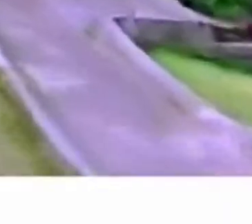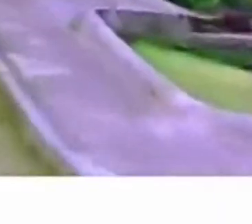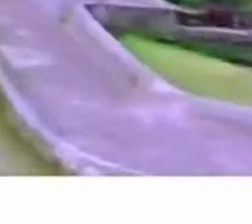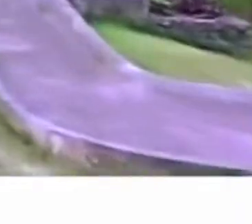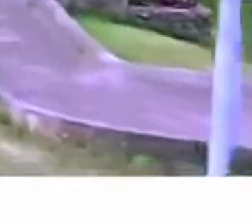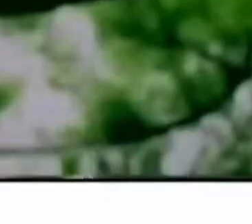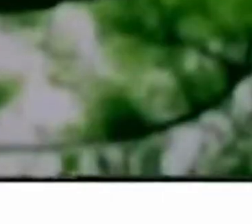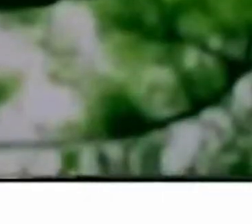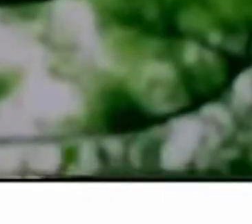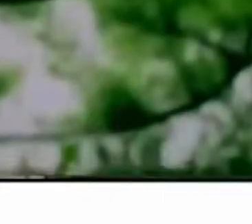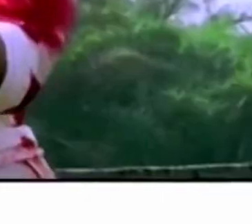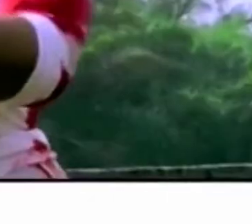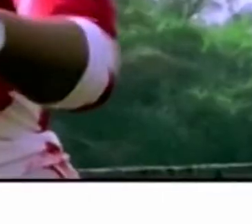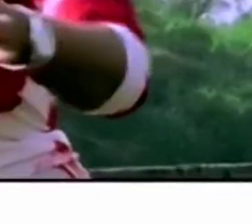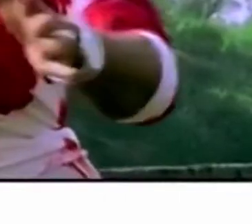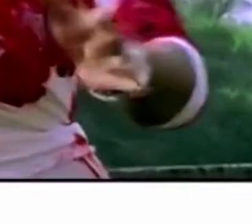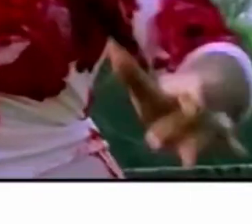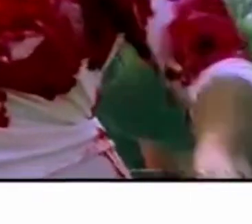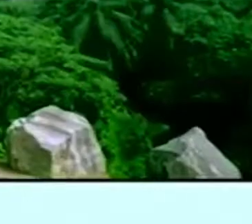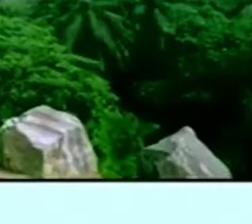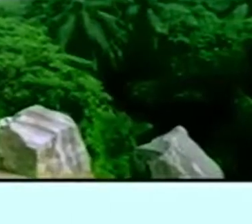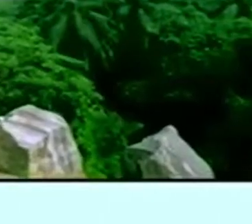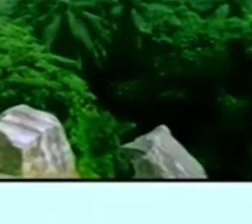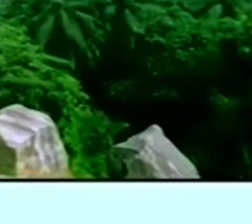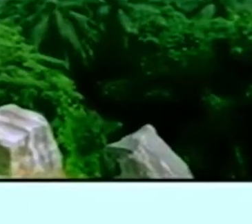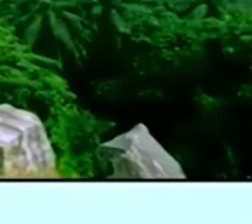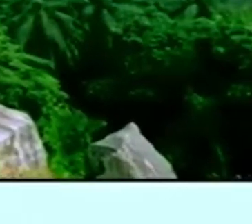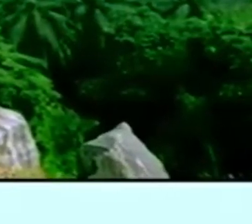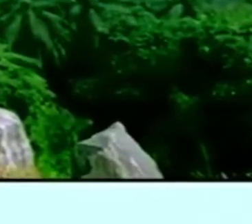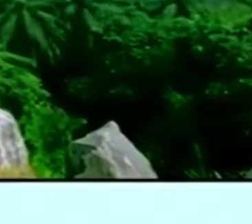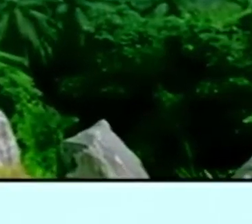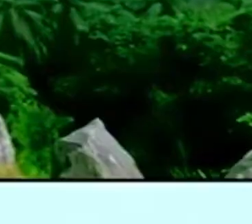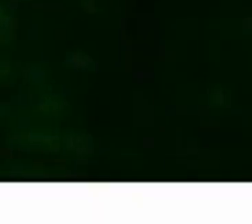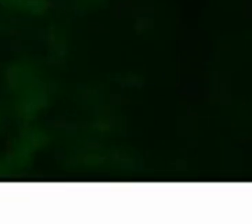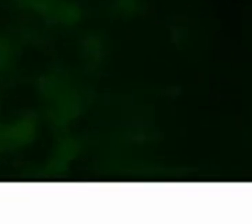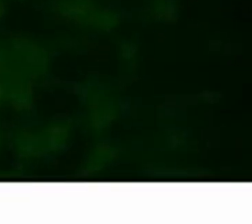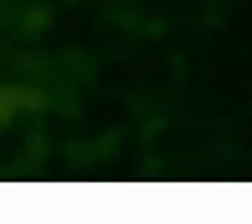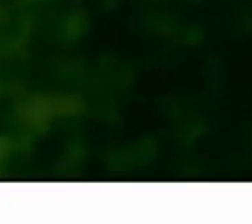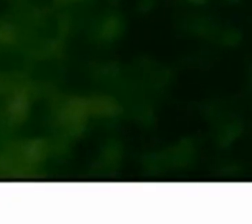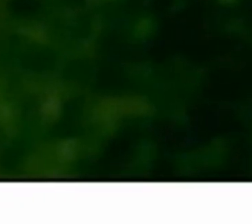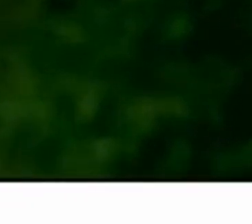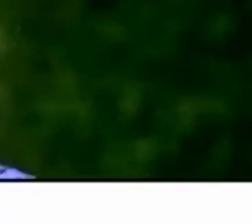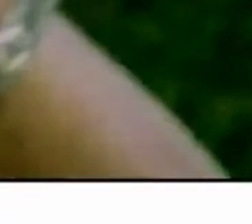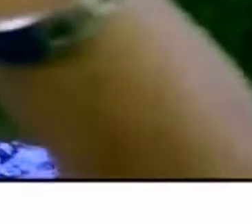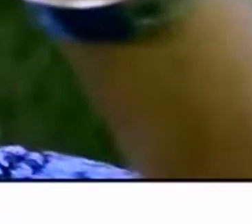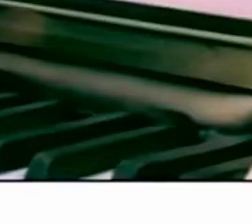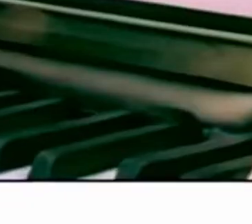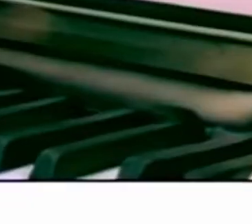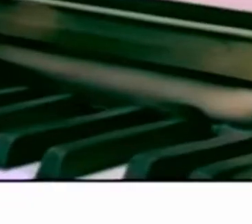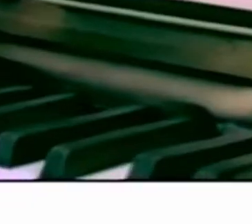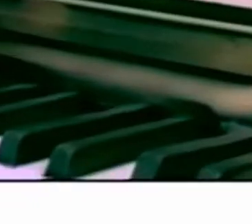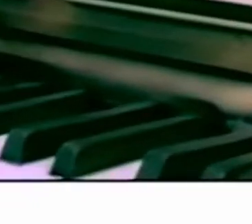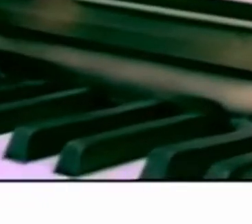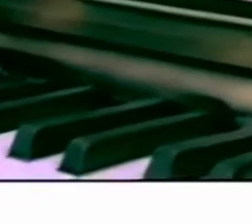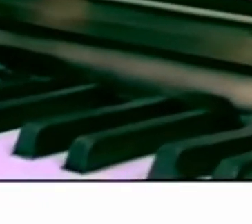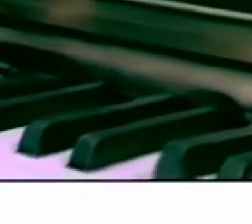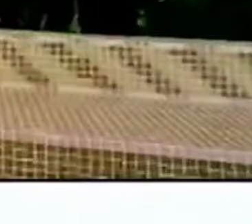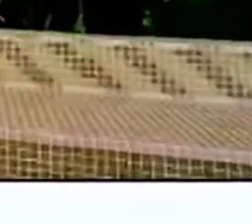We make a miracle worker, promise keeper, light in the darkness.